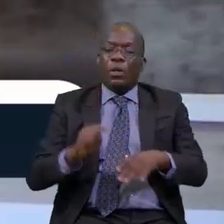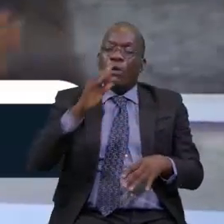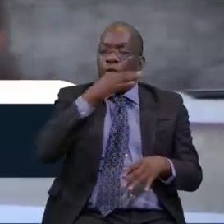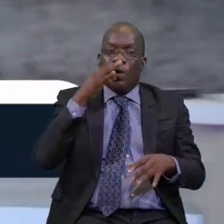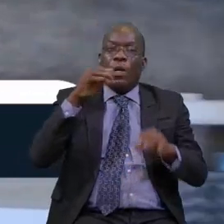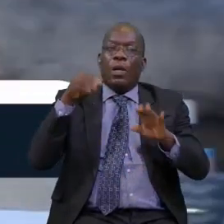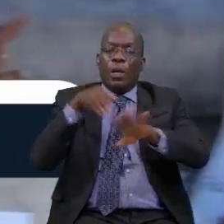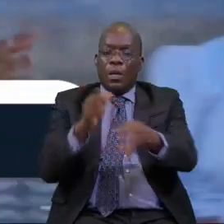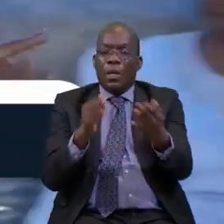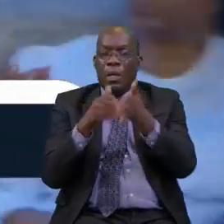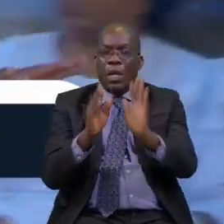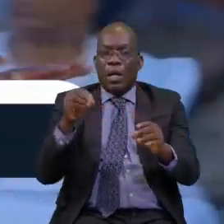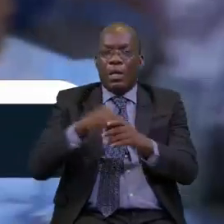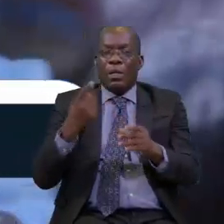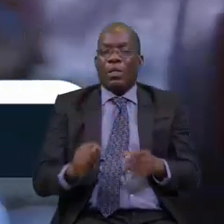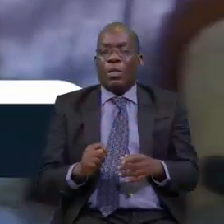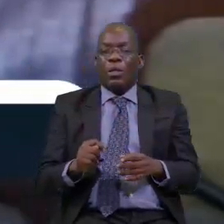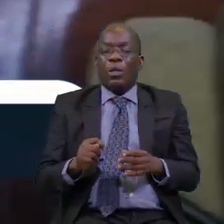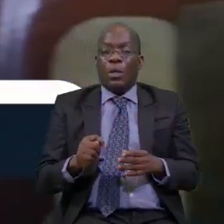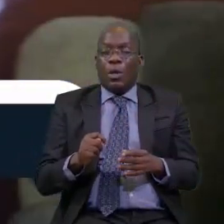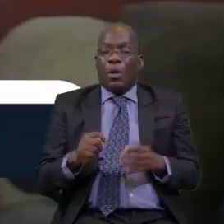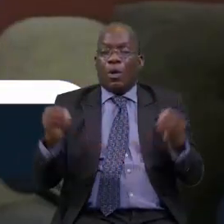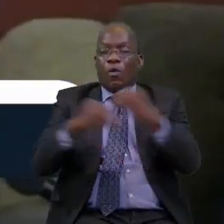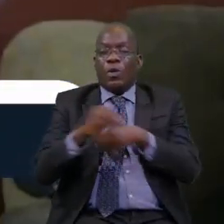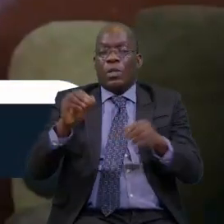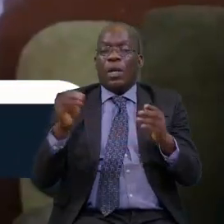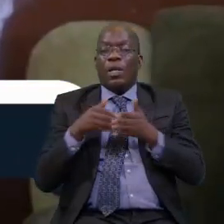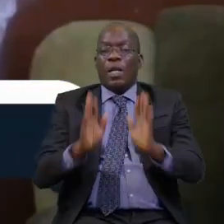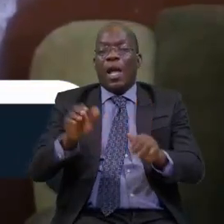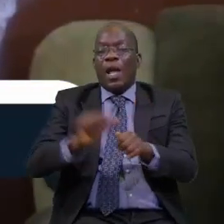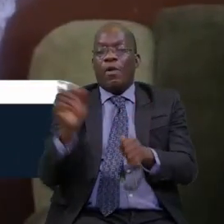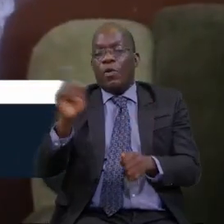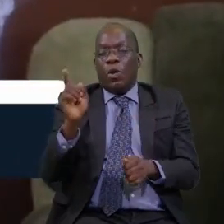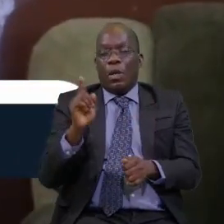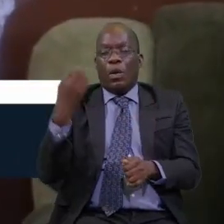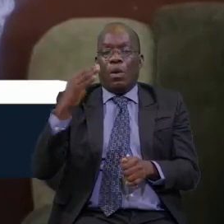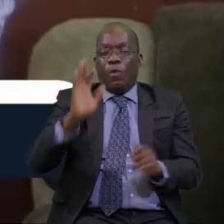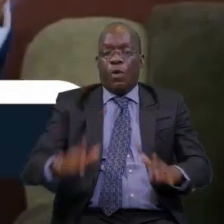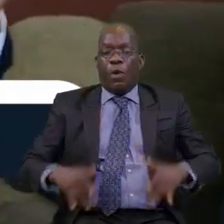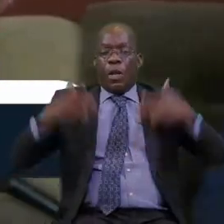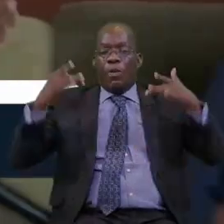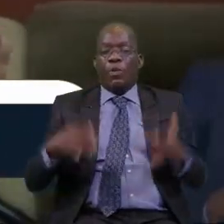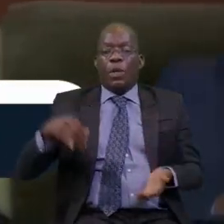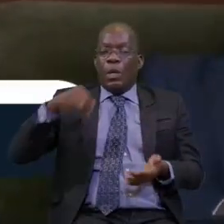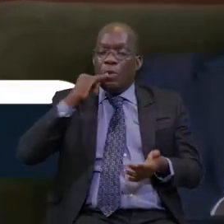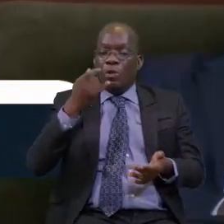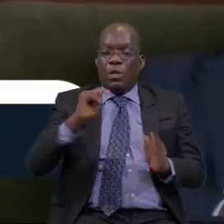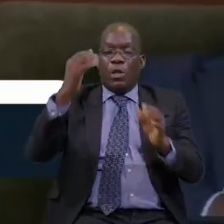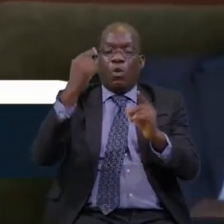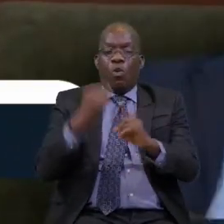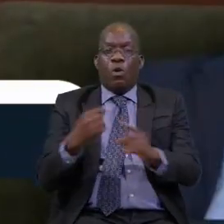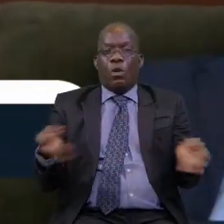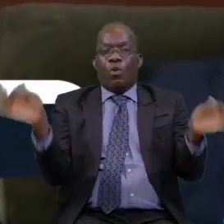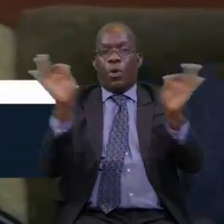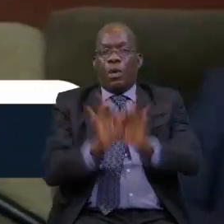in research, leader in any section of area of your life, the world word priority. And that we find in